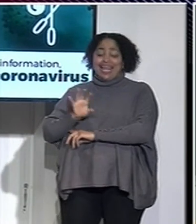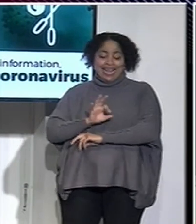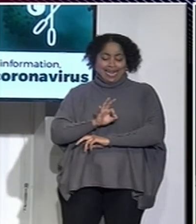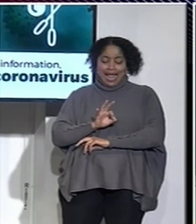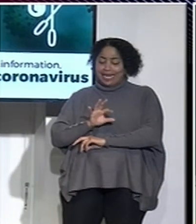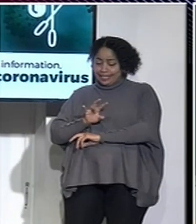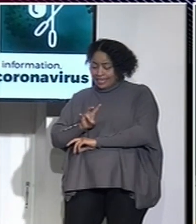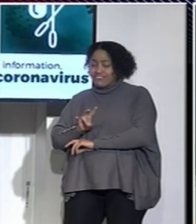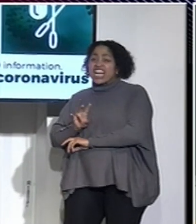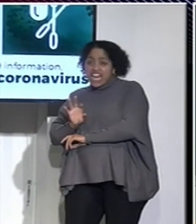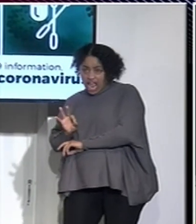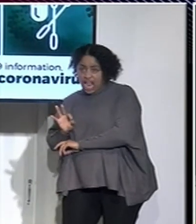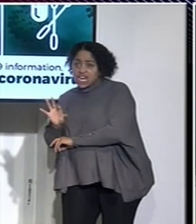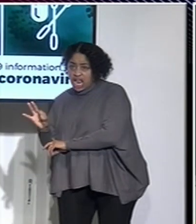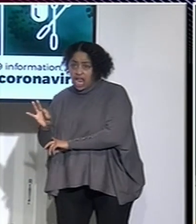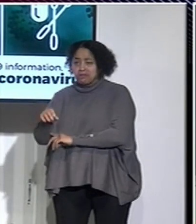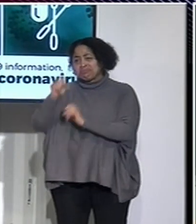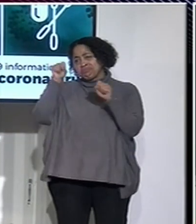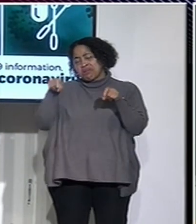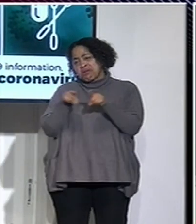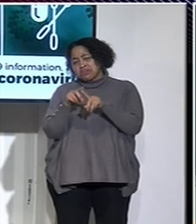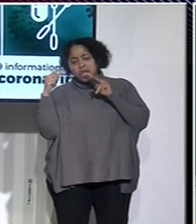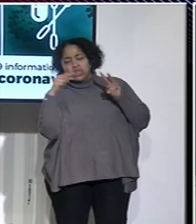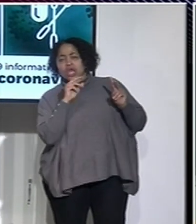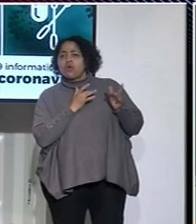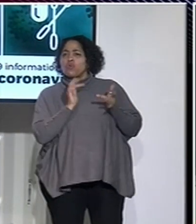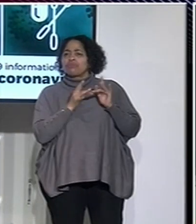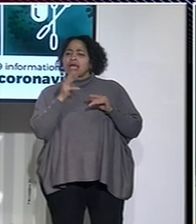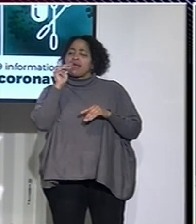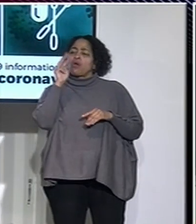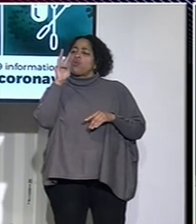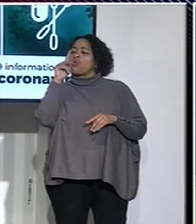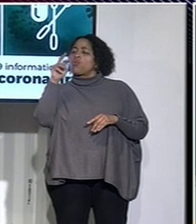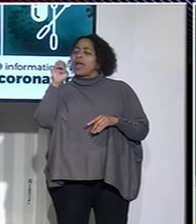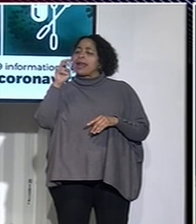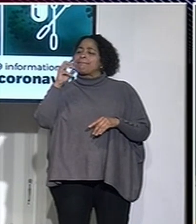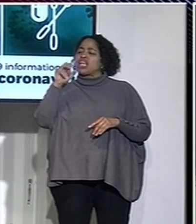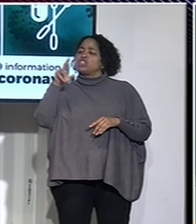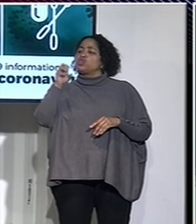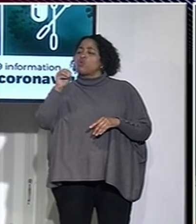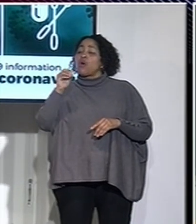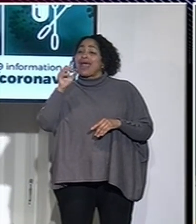313-388-9799. You can also go to our website, Wayne Metro Cares, and you can land on that webpage and